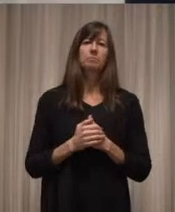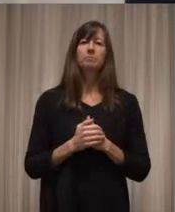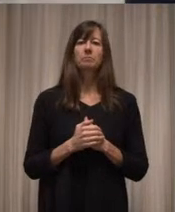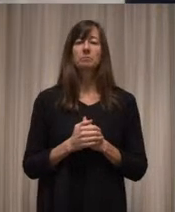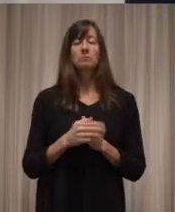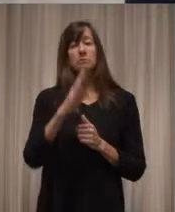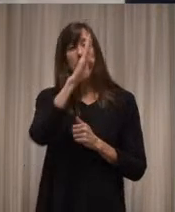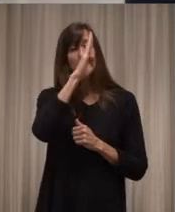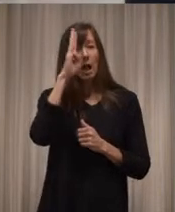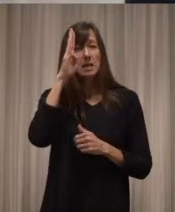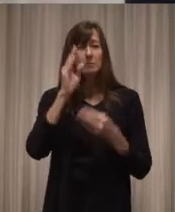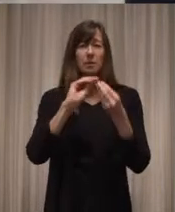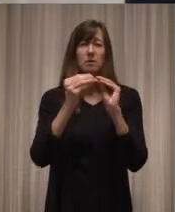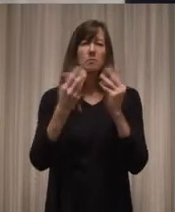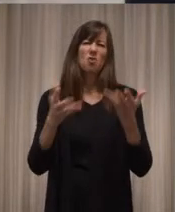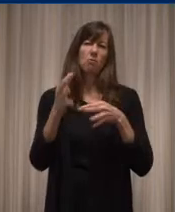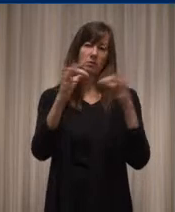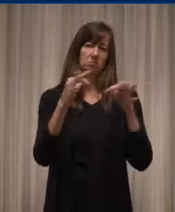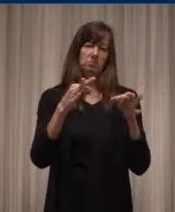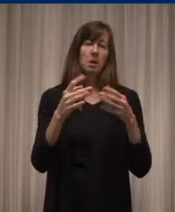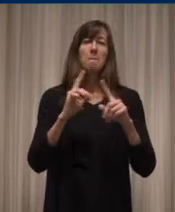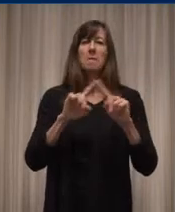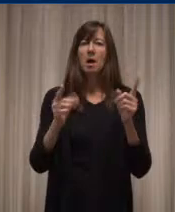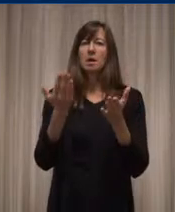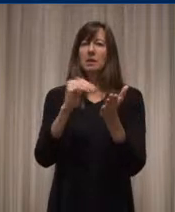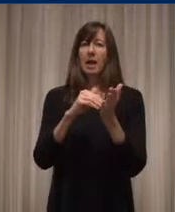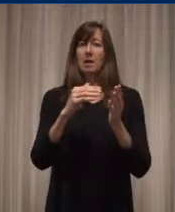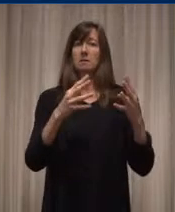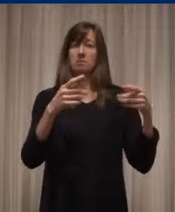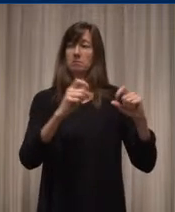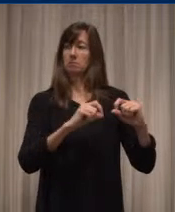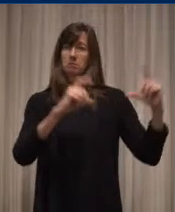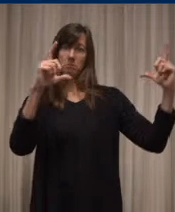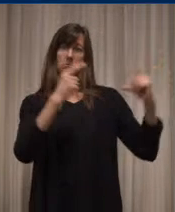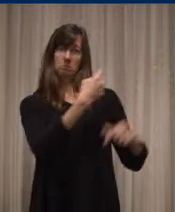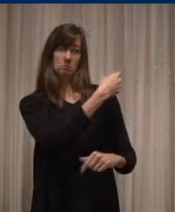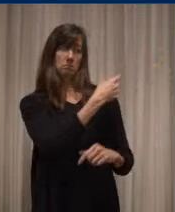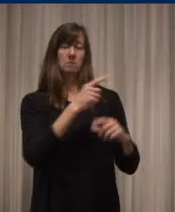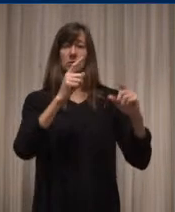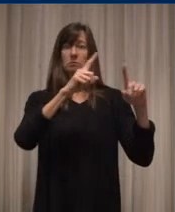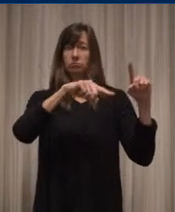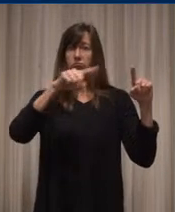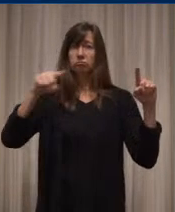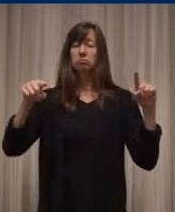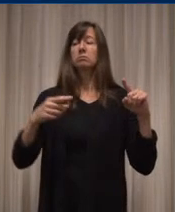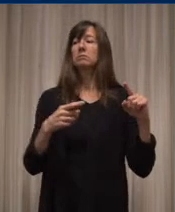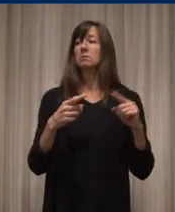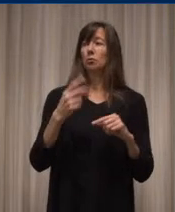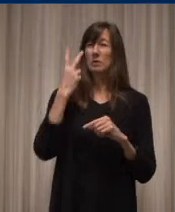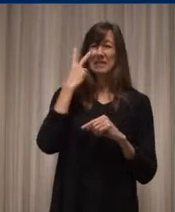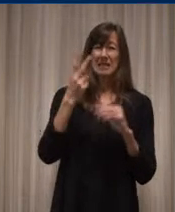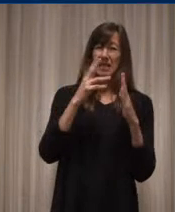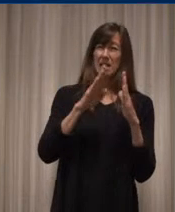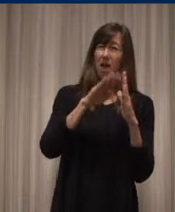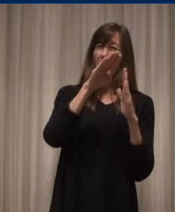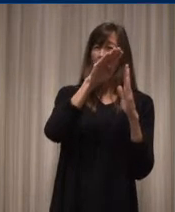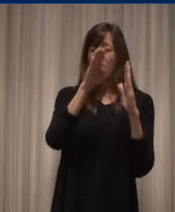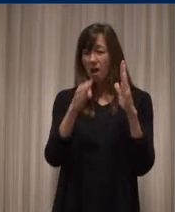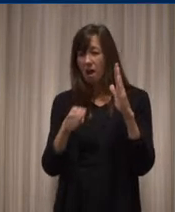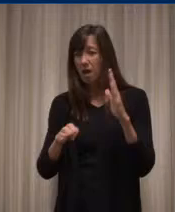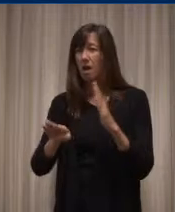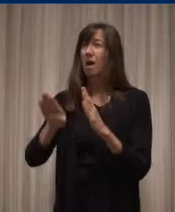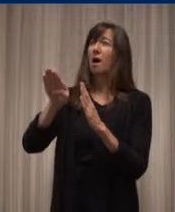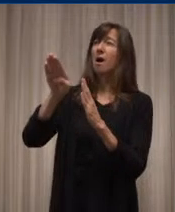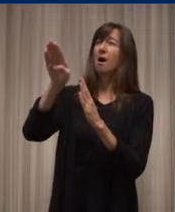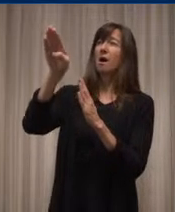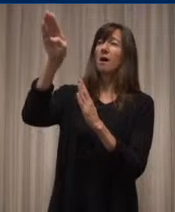already, but in terms of looking at the graph, we are now at 25, and you can see the beginning of a climb there again of total